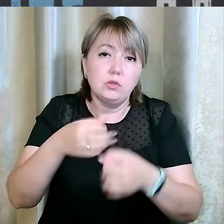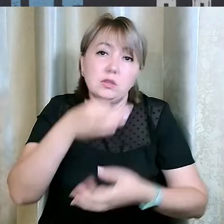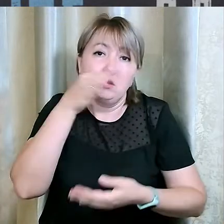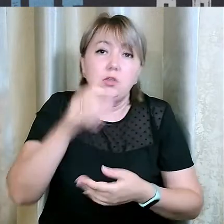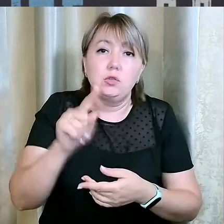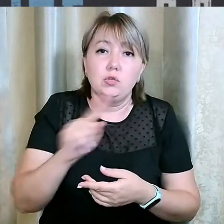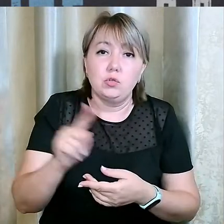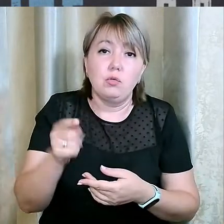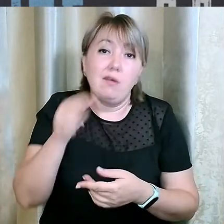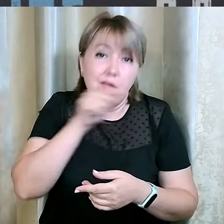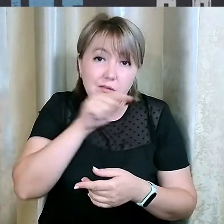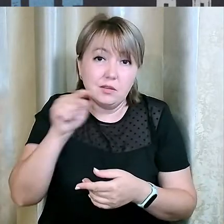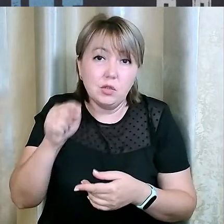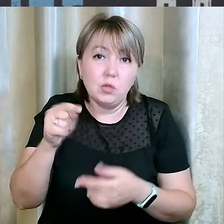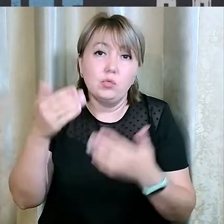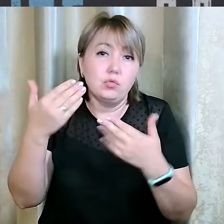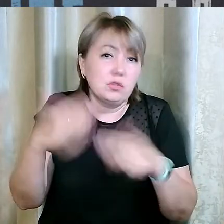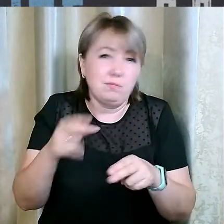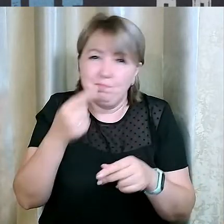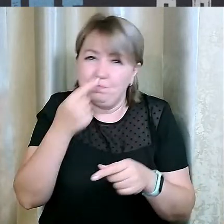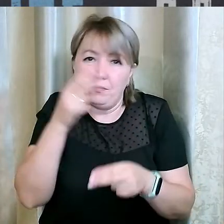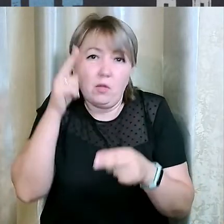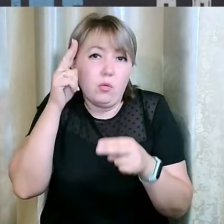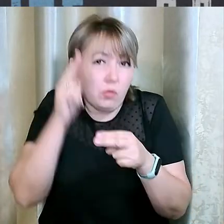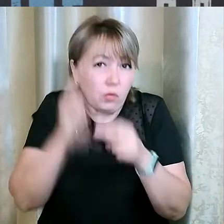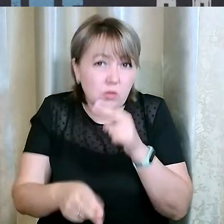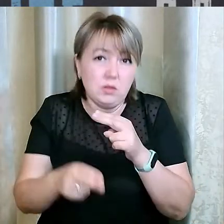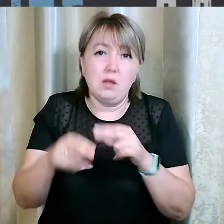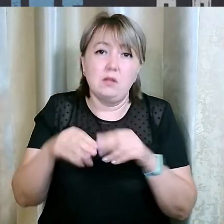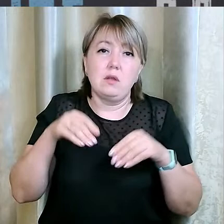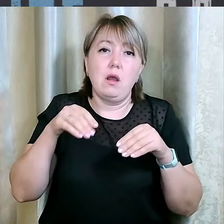be bread in every house.